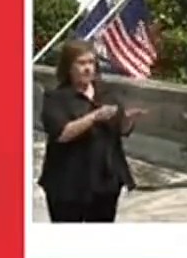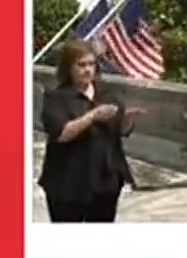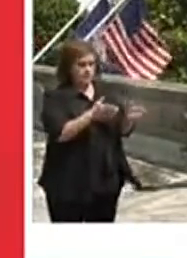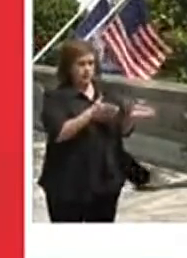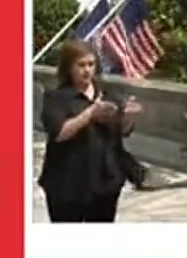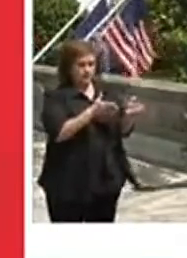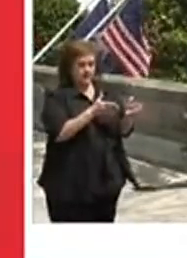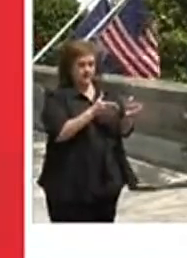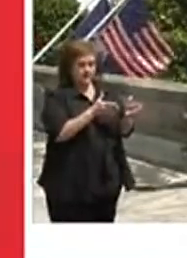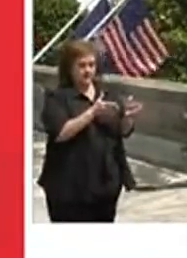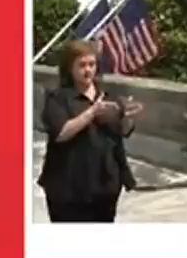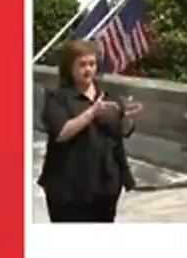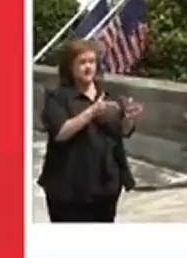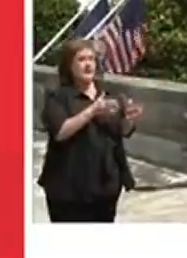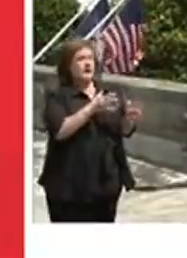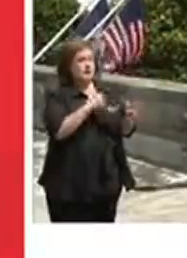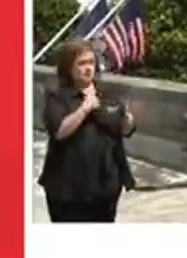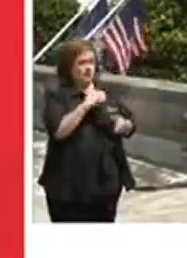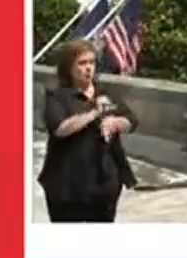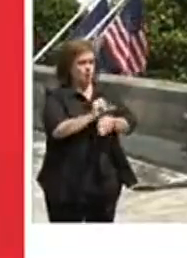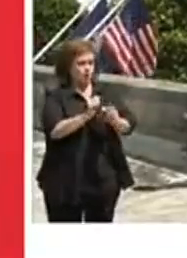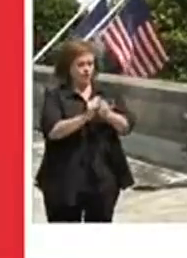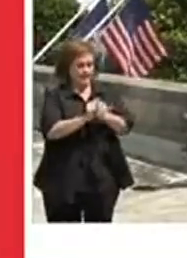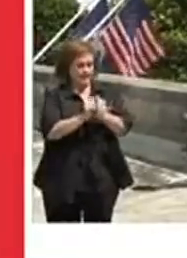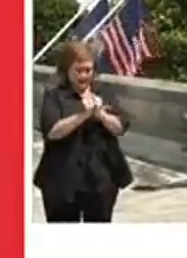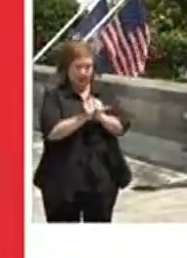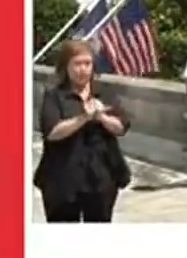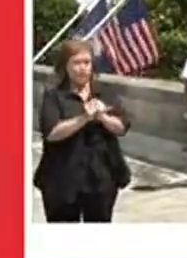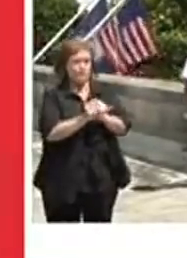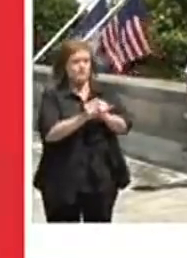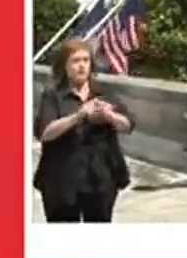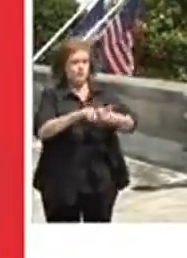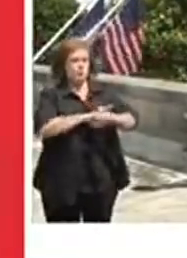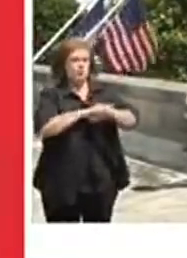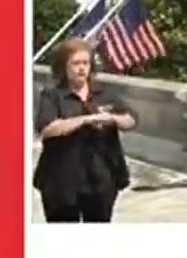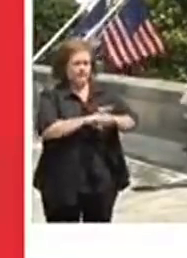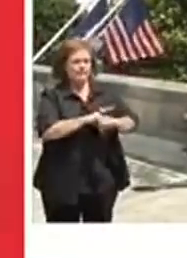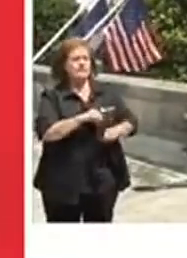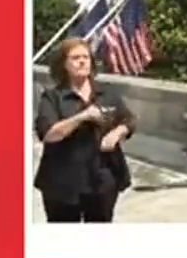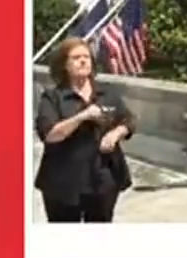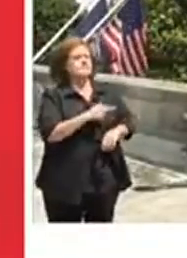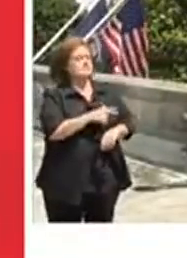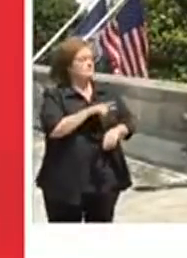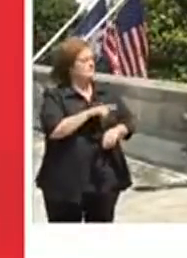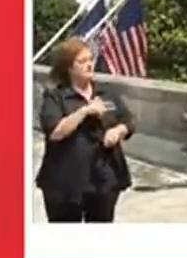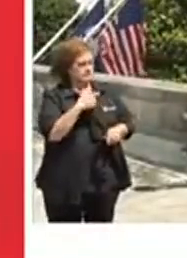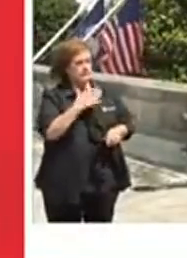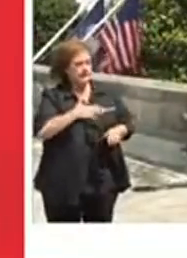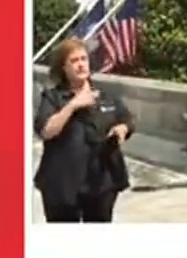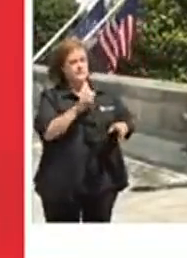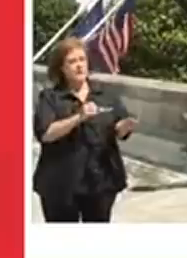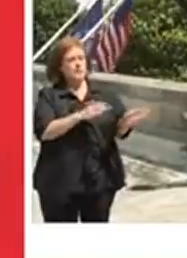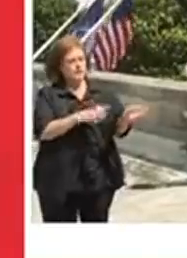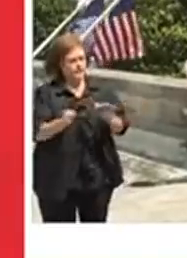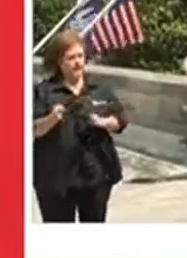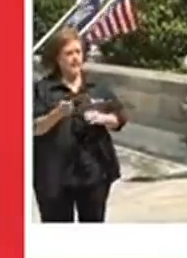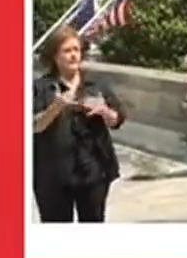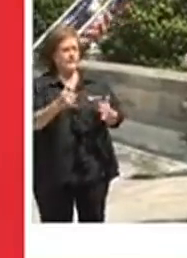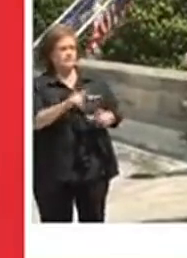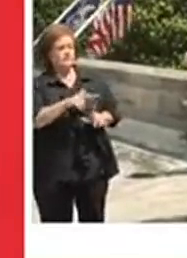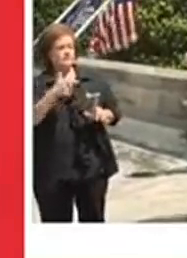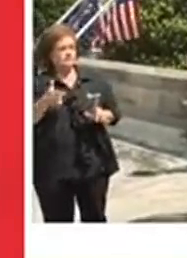are hoping to get through this safely. So again, please be prepared. Thank you. Next, we have Garson Corbin from the Sewage and Water